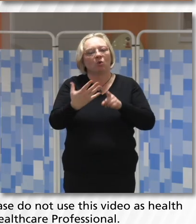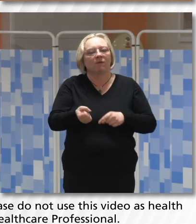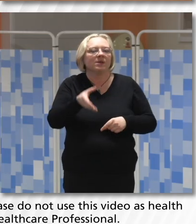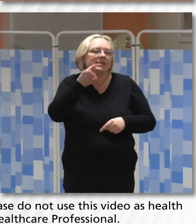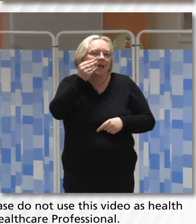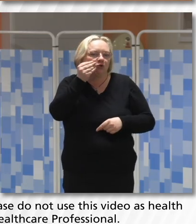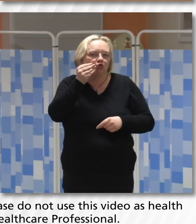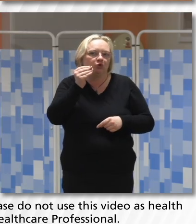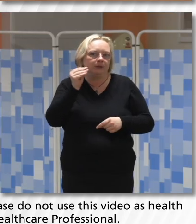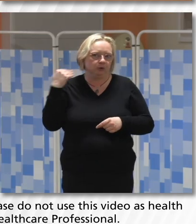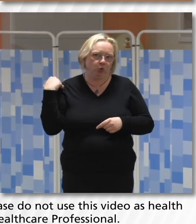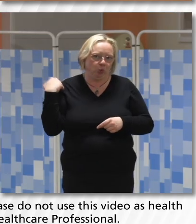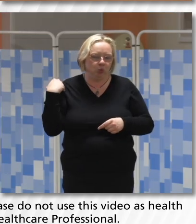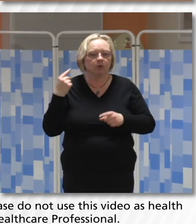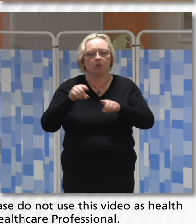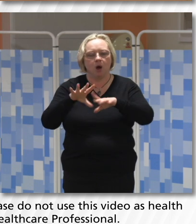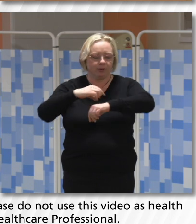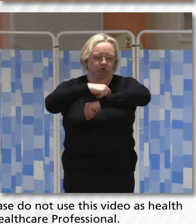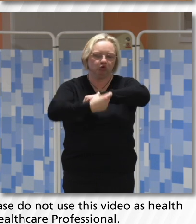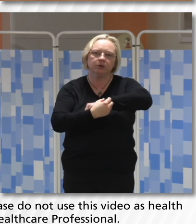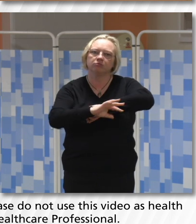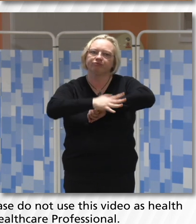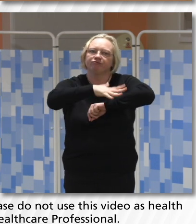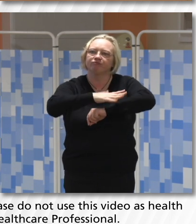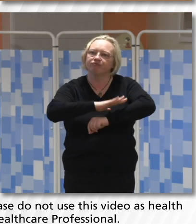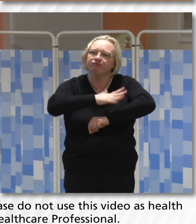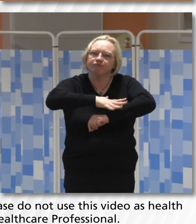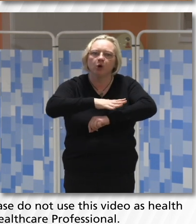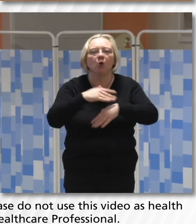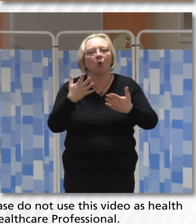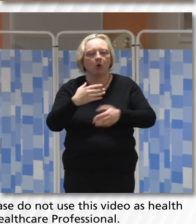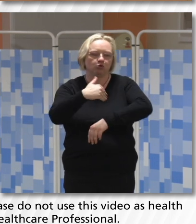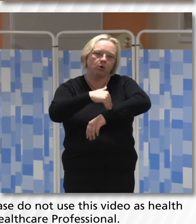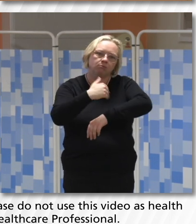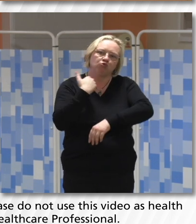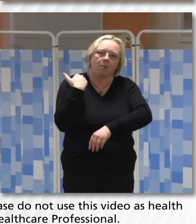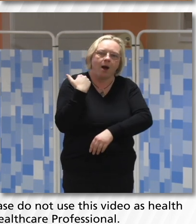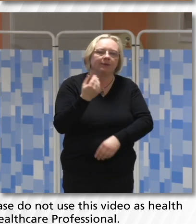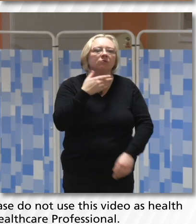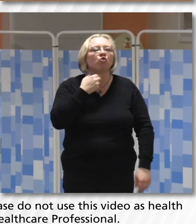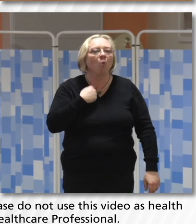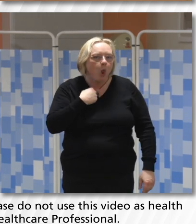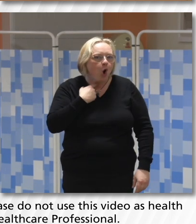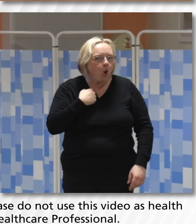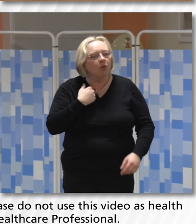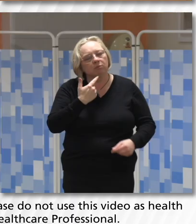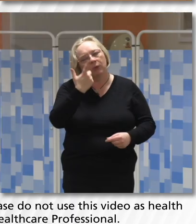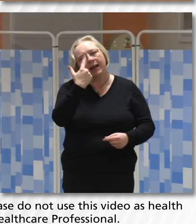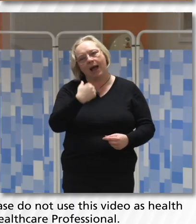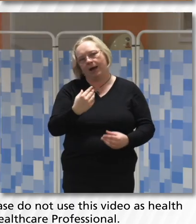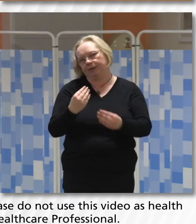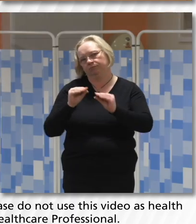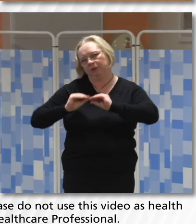your wrist to remind you to do something or to remind you to swallow. So we've got lots of things that we can teach and